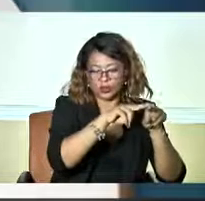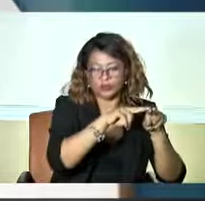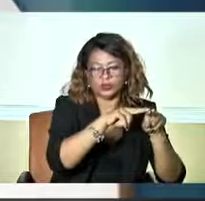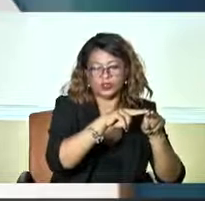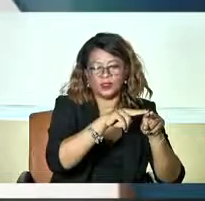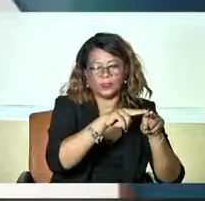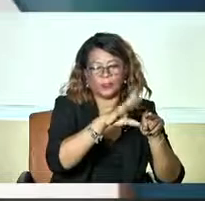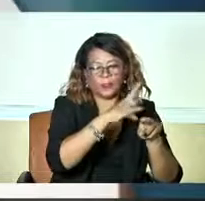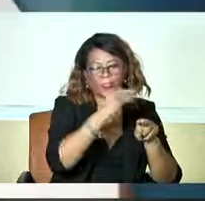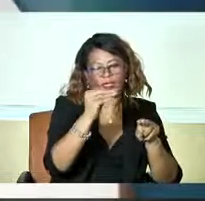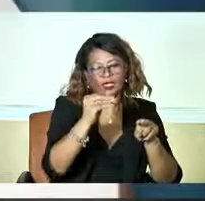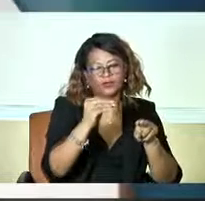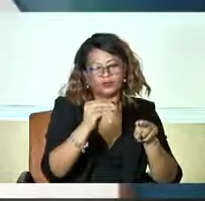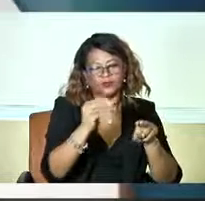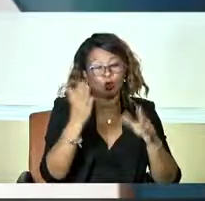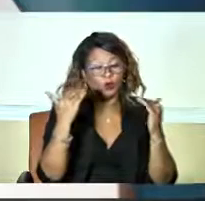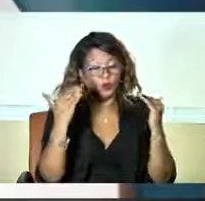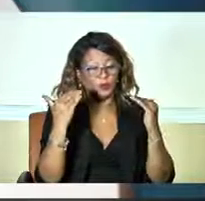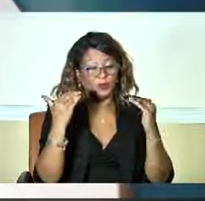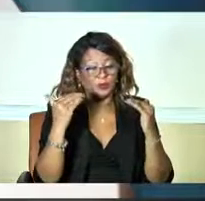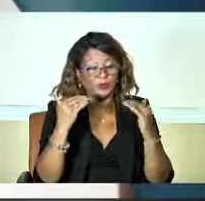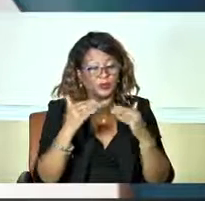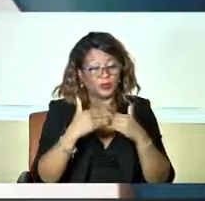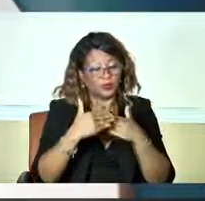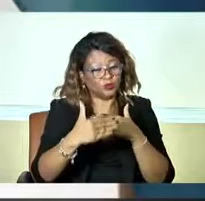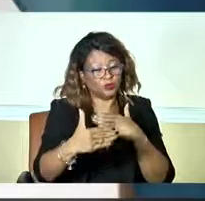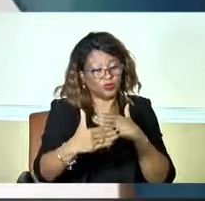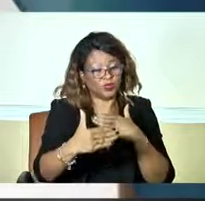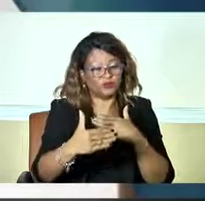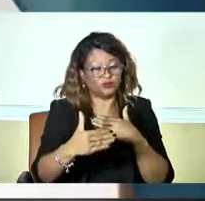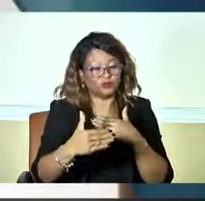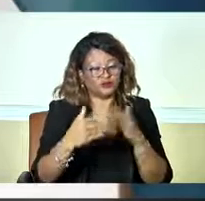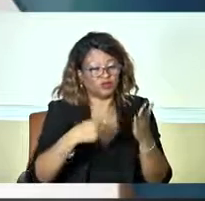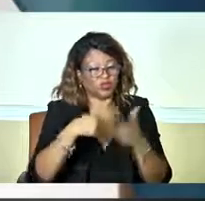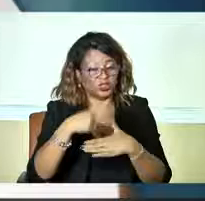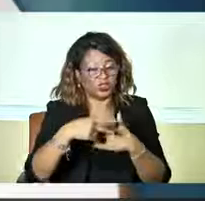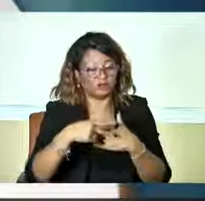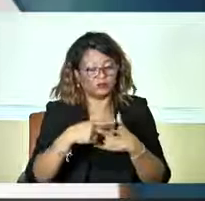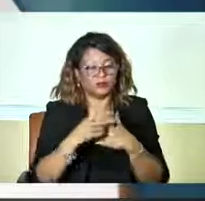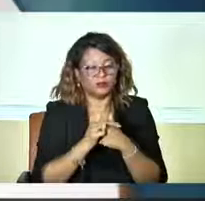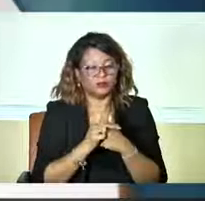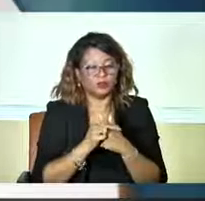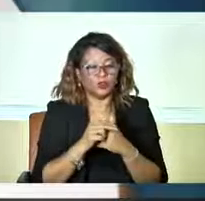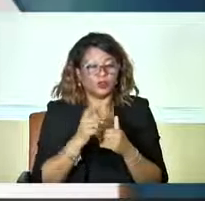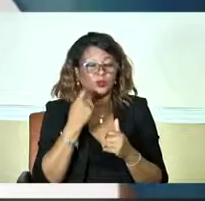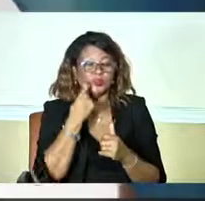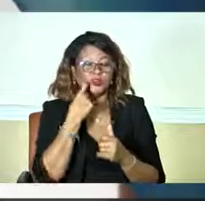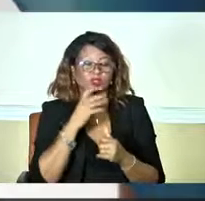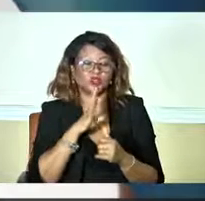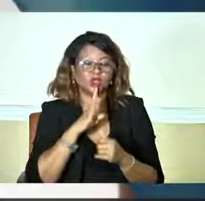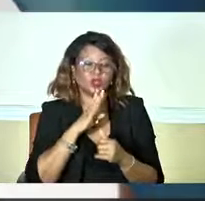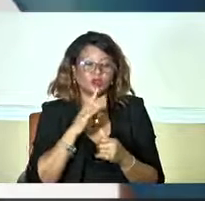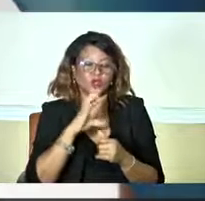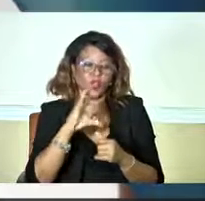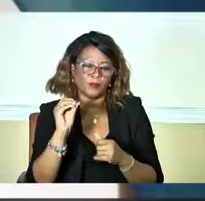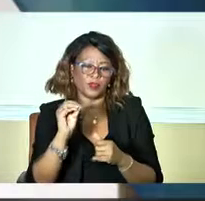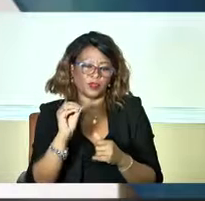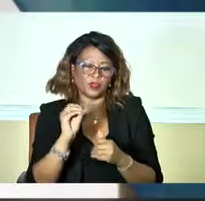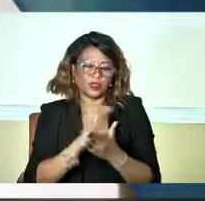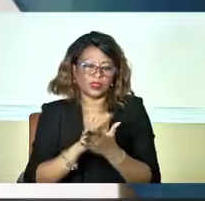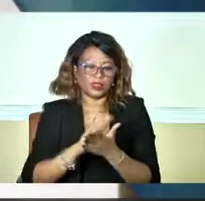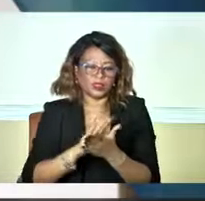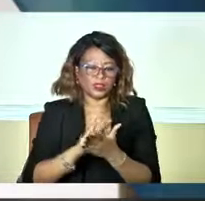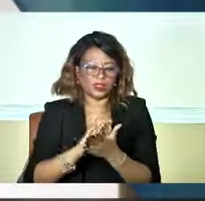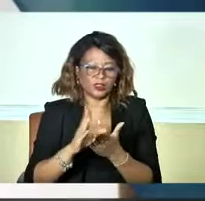so we hope that we'll be able to move that project forward as well. We've been recently talking to a company called Clean